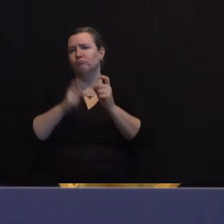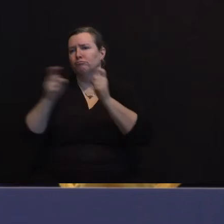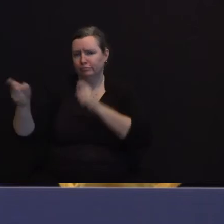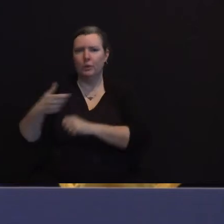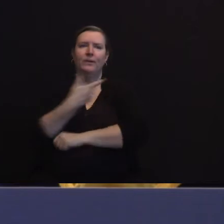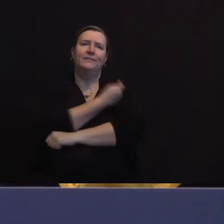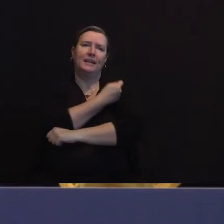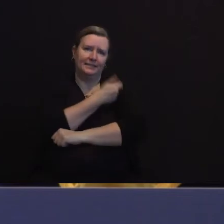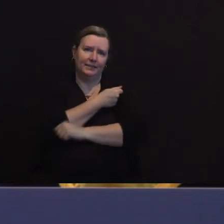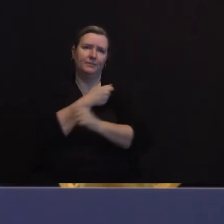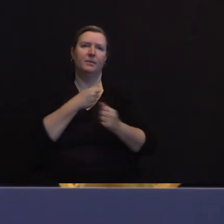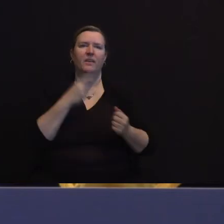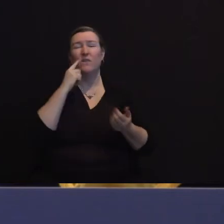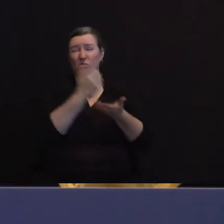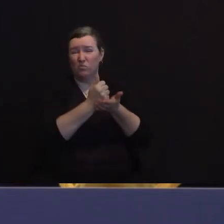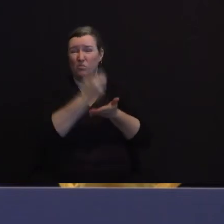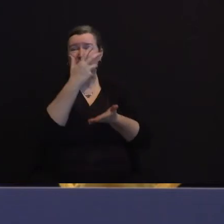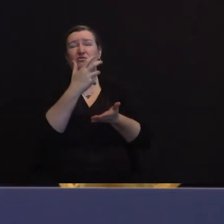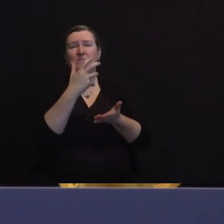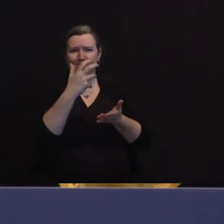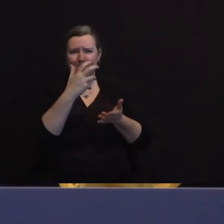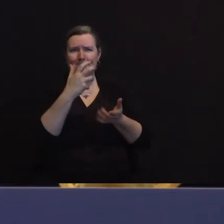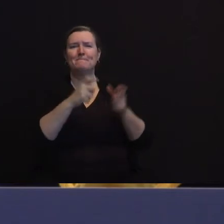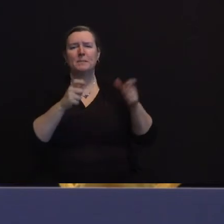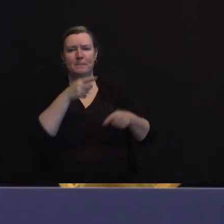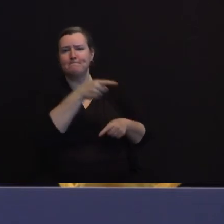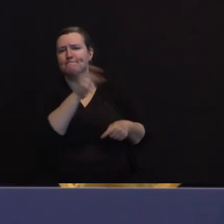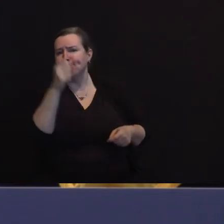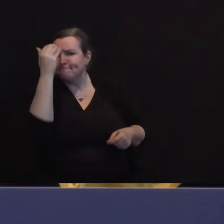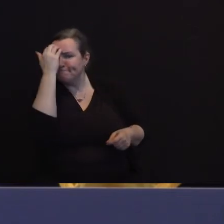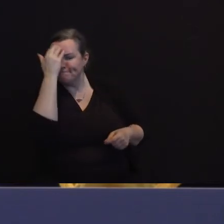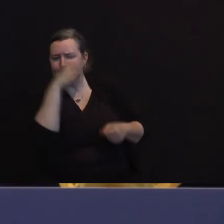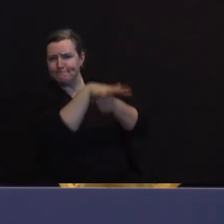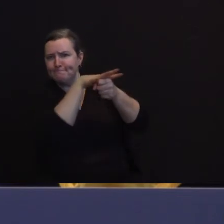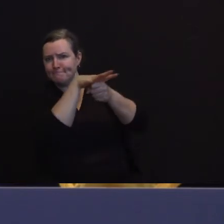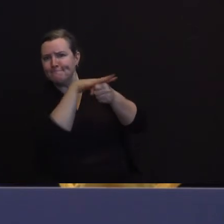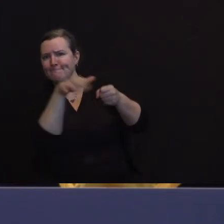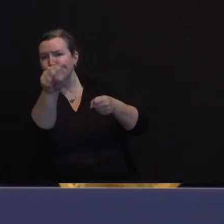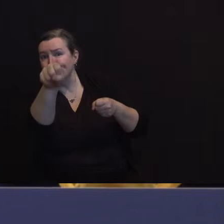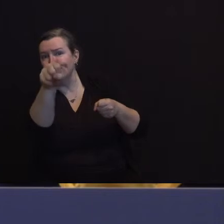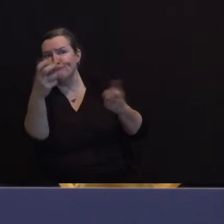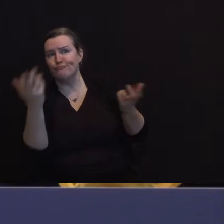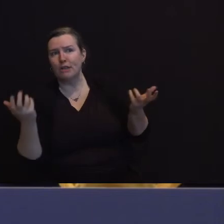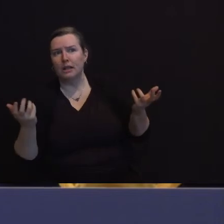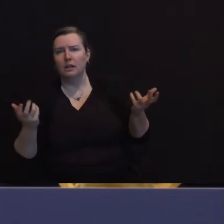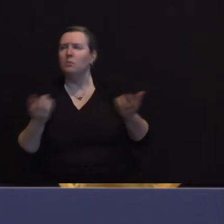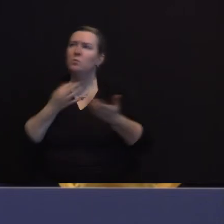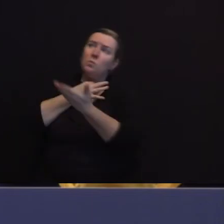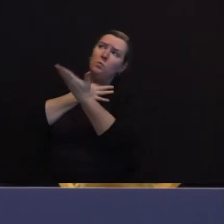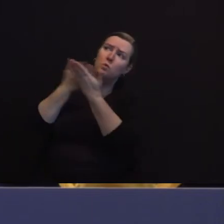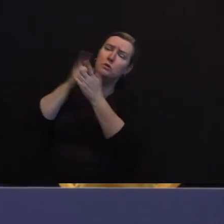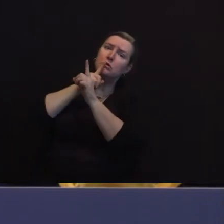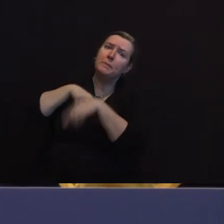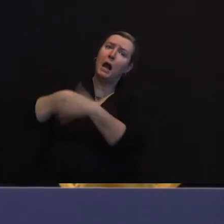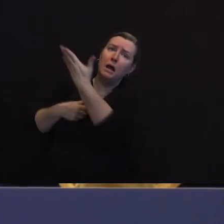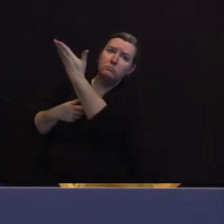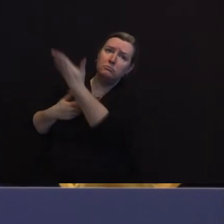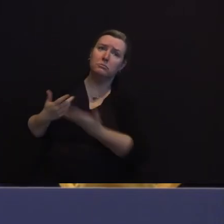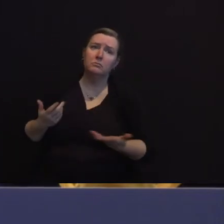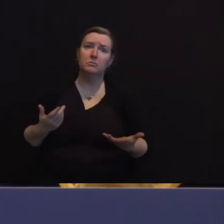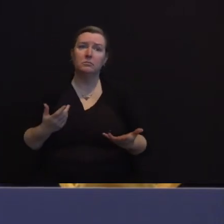December before anybody else got it. What is your reaction, Governor? Commissioner, what is your reaction on